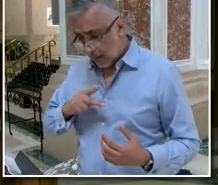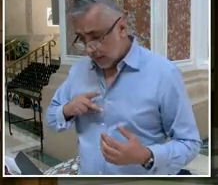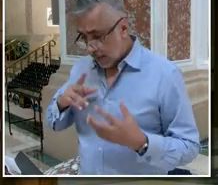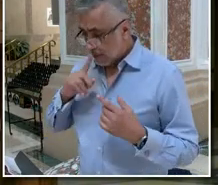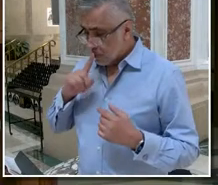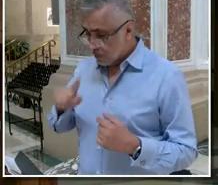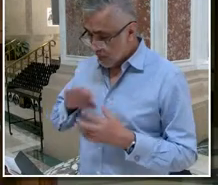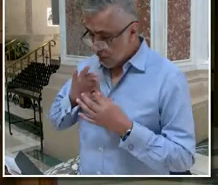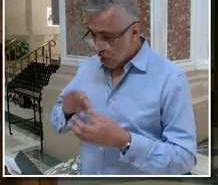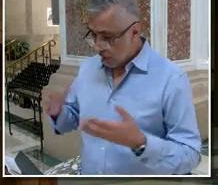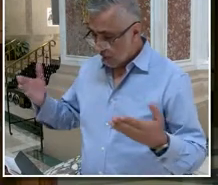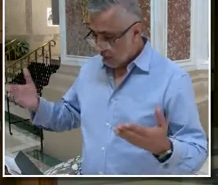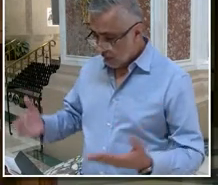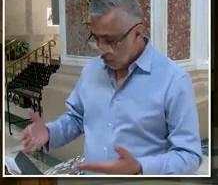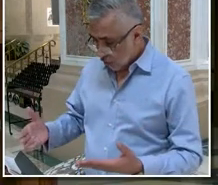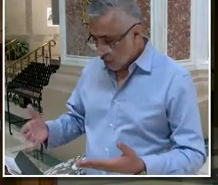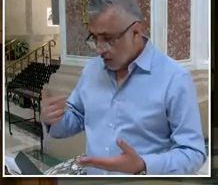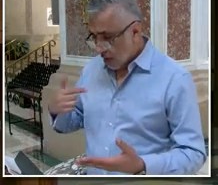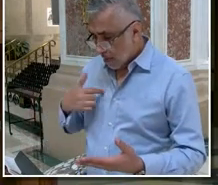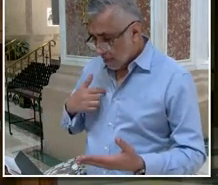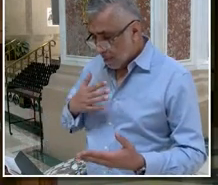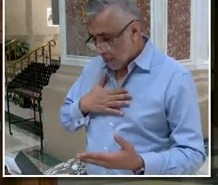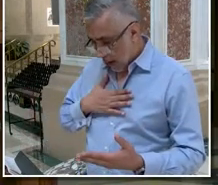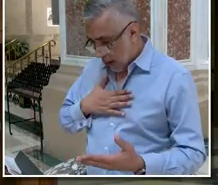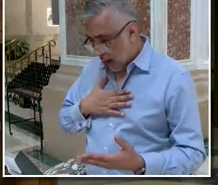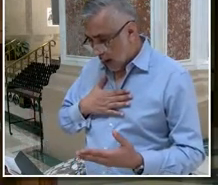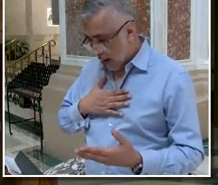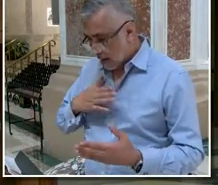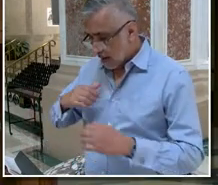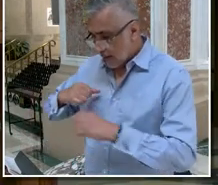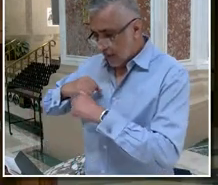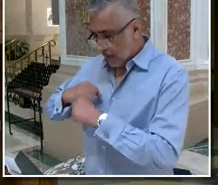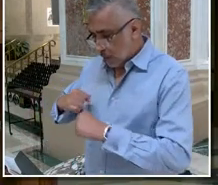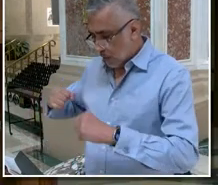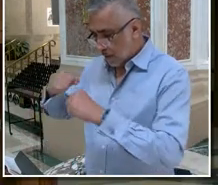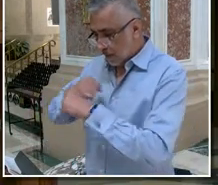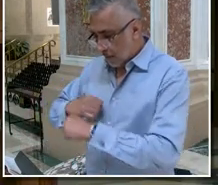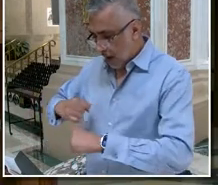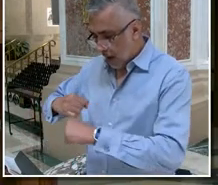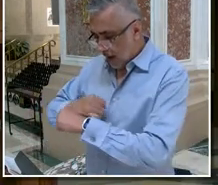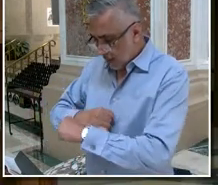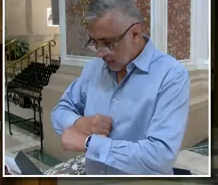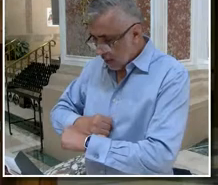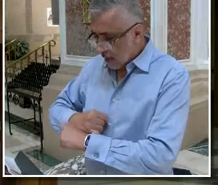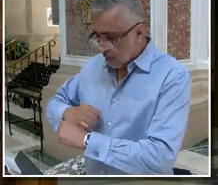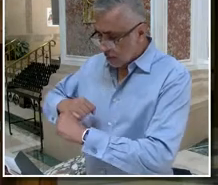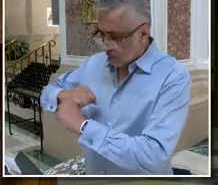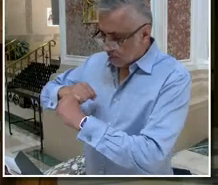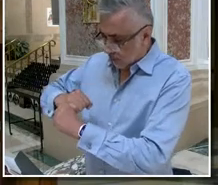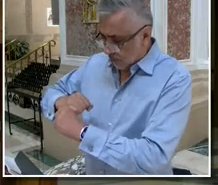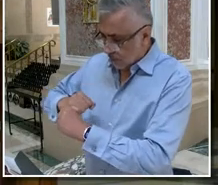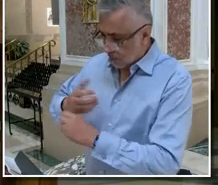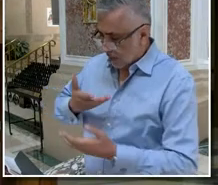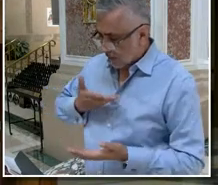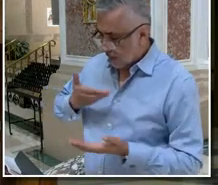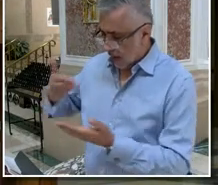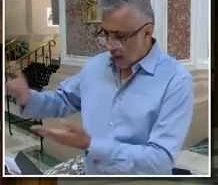this world, my attendants would be fighting to keep me from being handed over to the